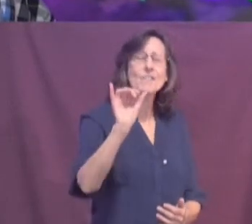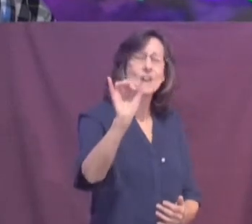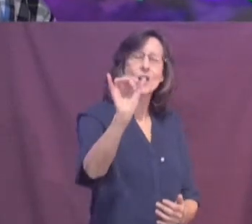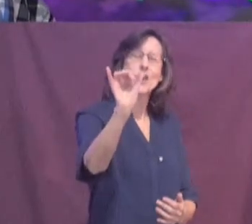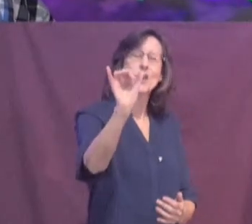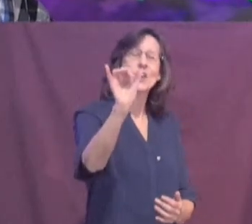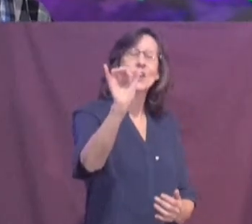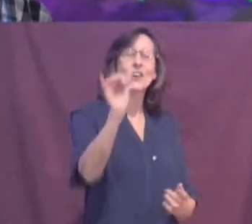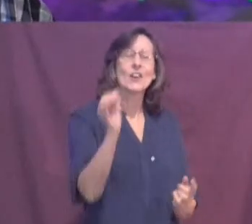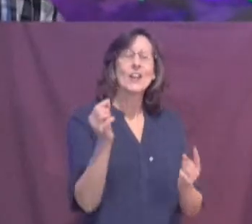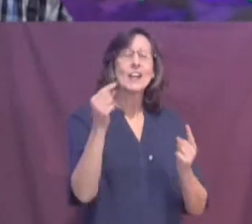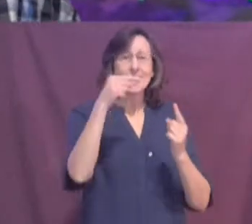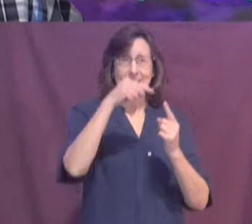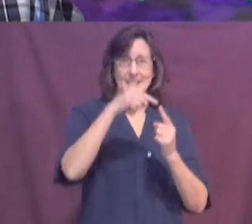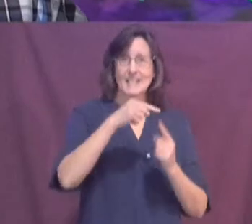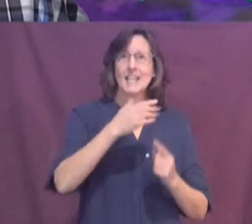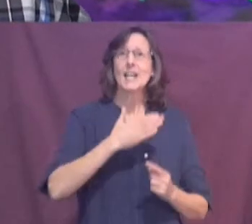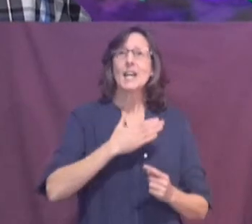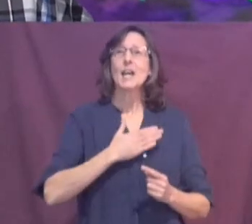ever,